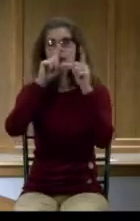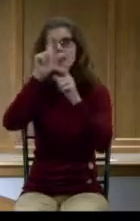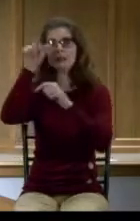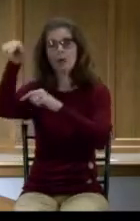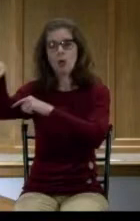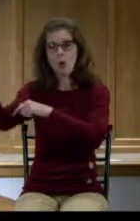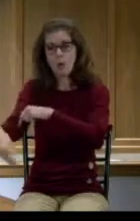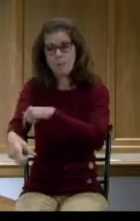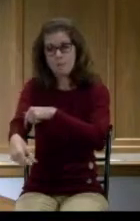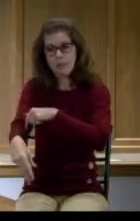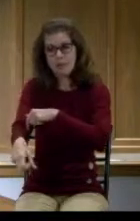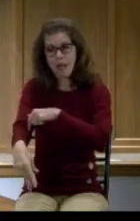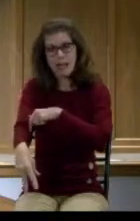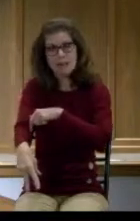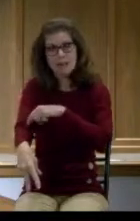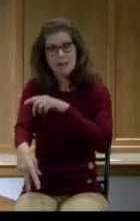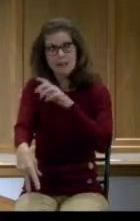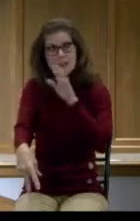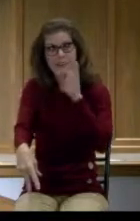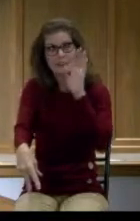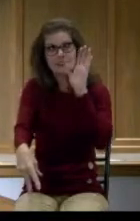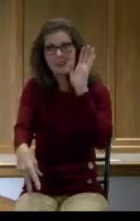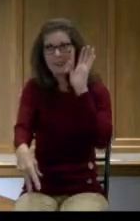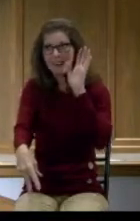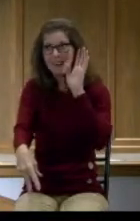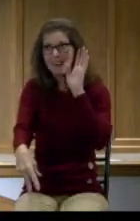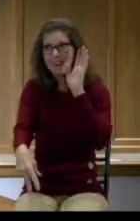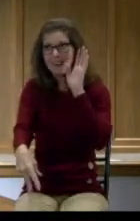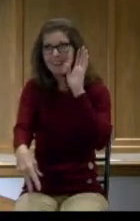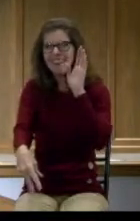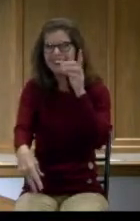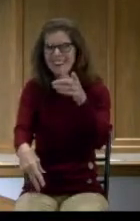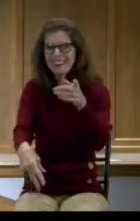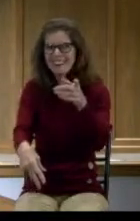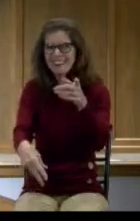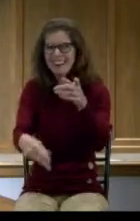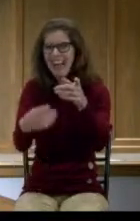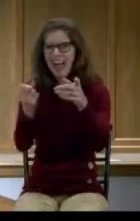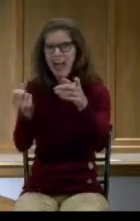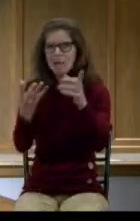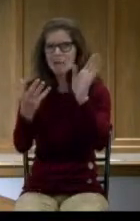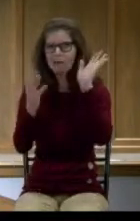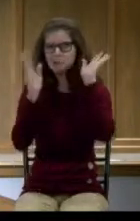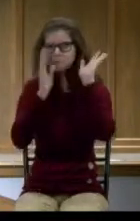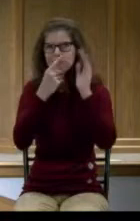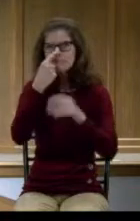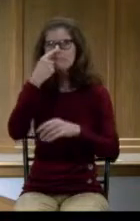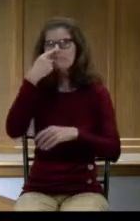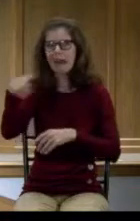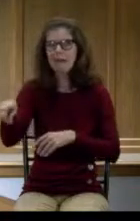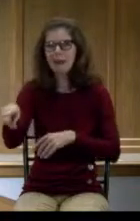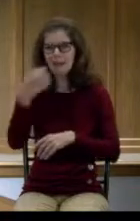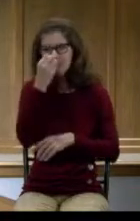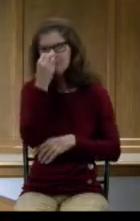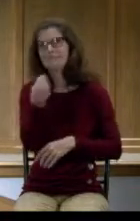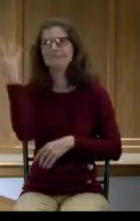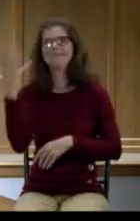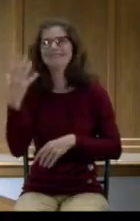year? And then how many of you went to bed and did not care about welcoming the new year?